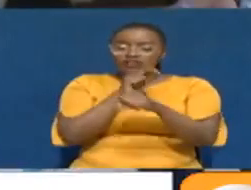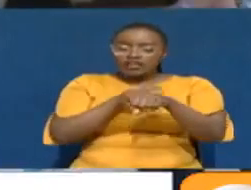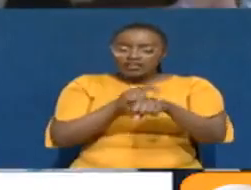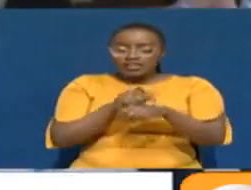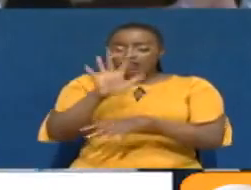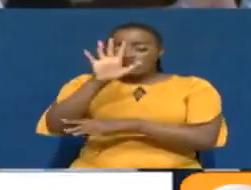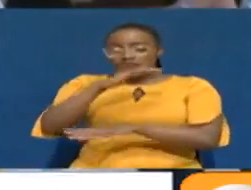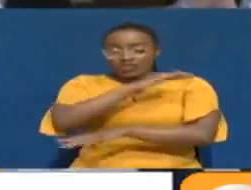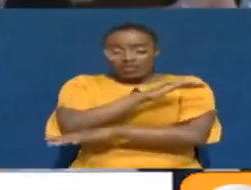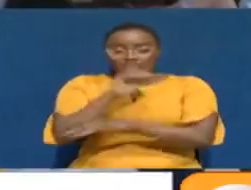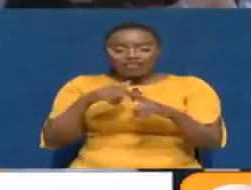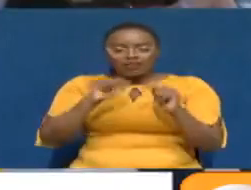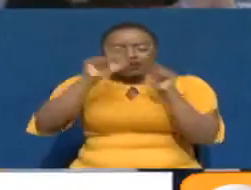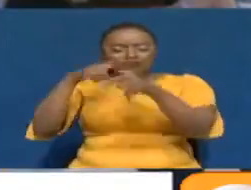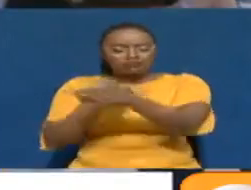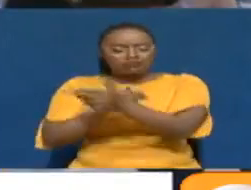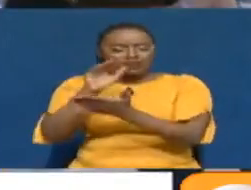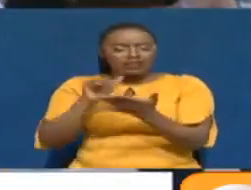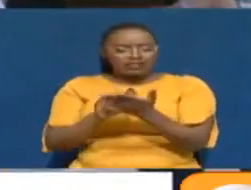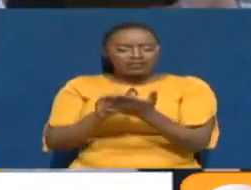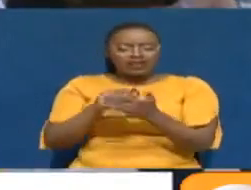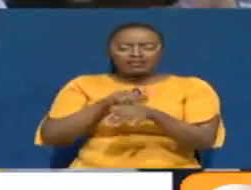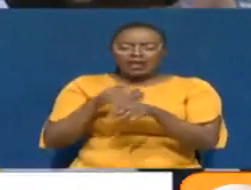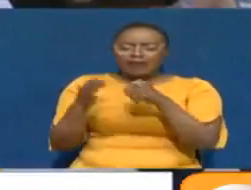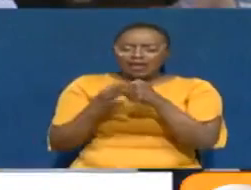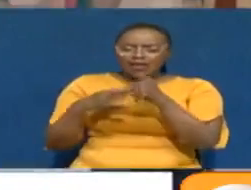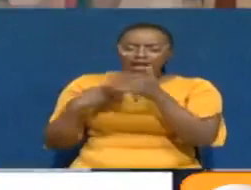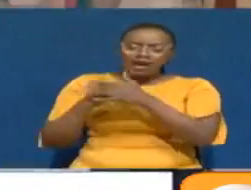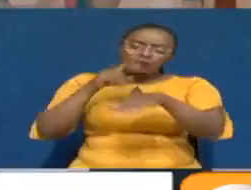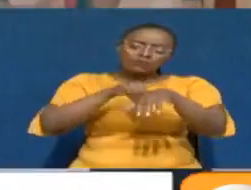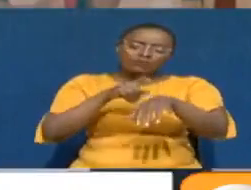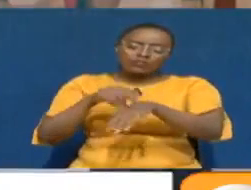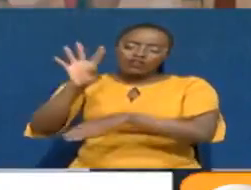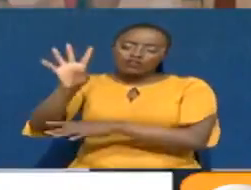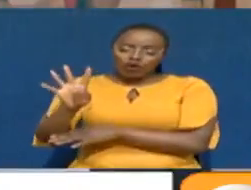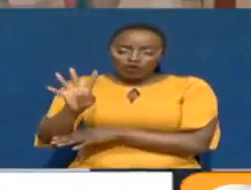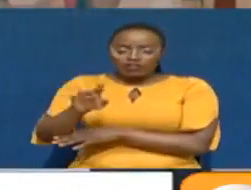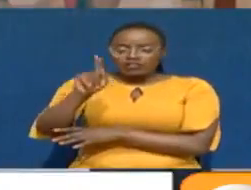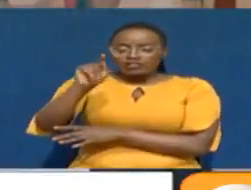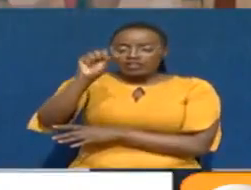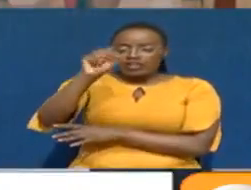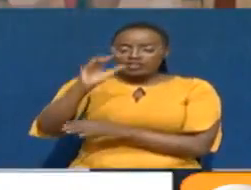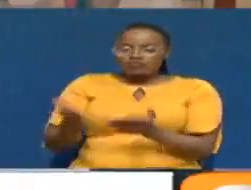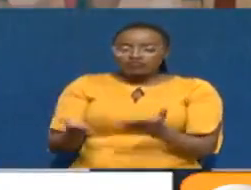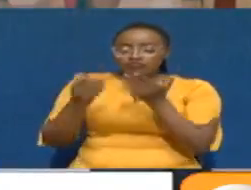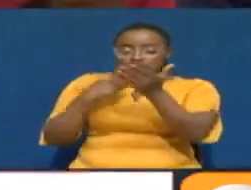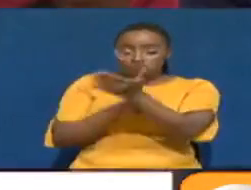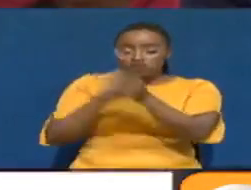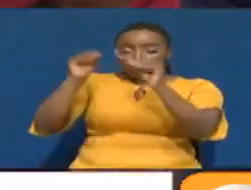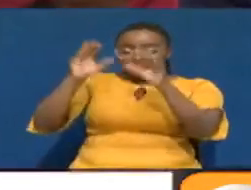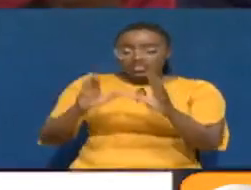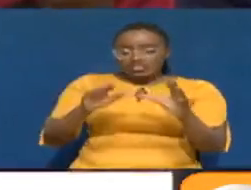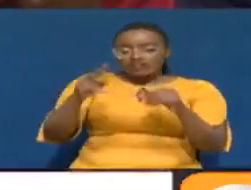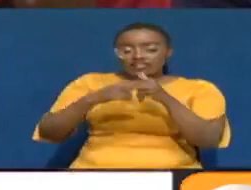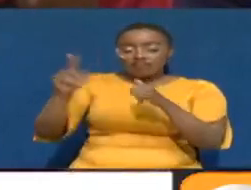11 jioni, na ukikuja kwa vaccination centers inakuwa saa 2 mpaka saa 10. TSC intends to upskill the number of vaccinated teachers